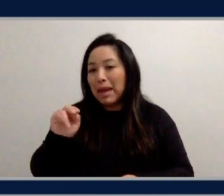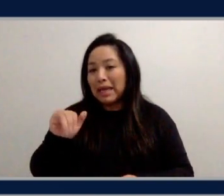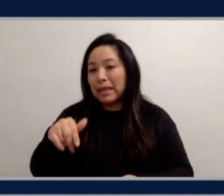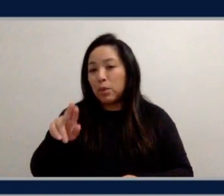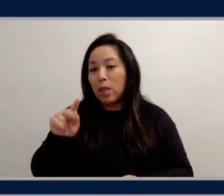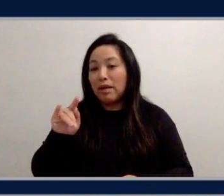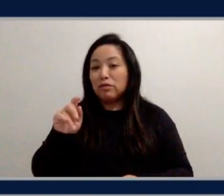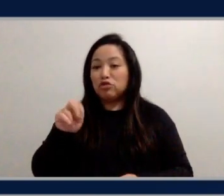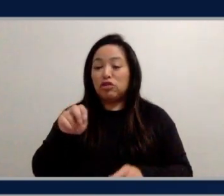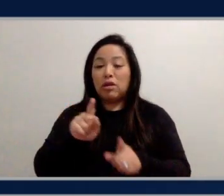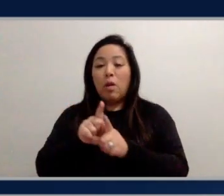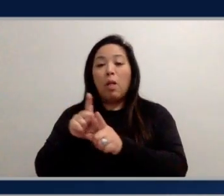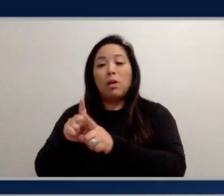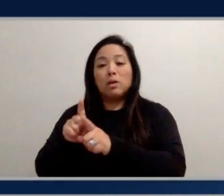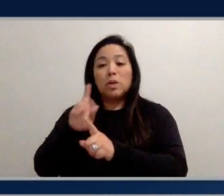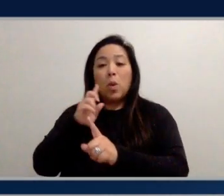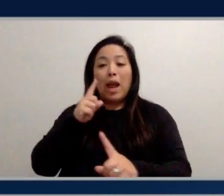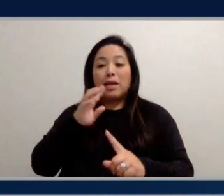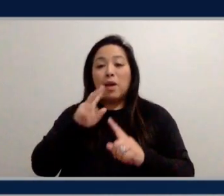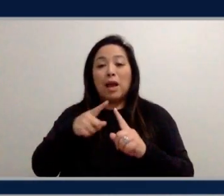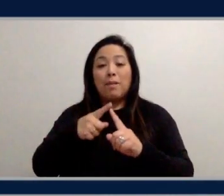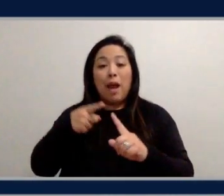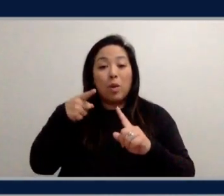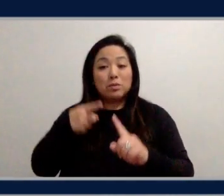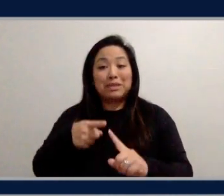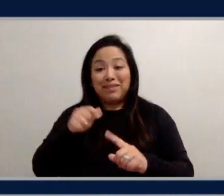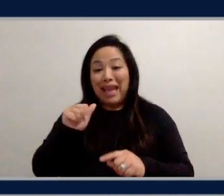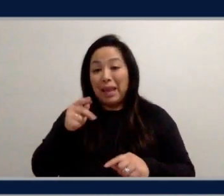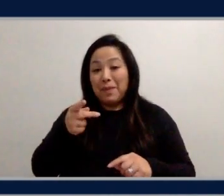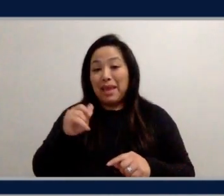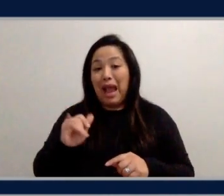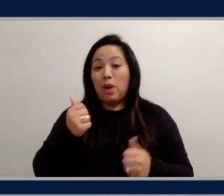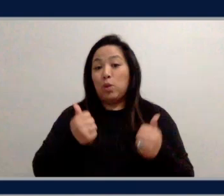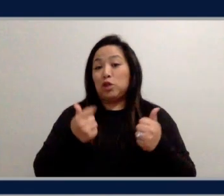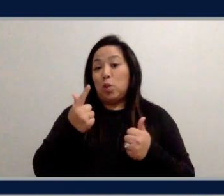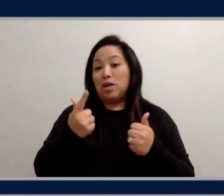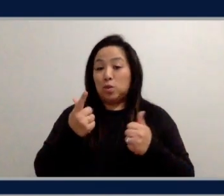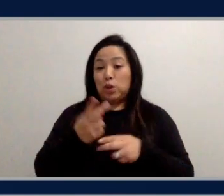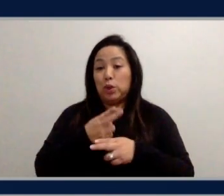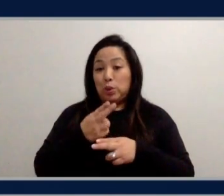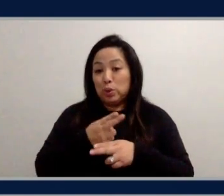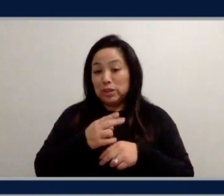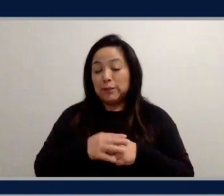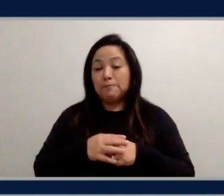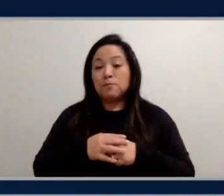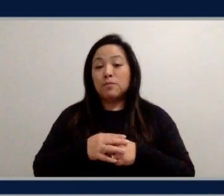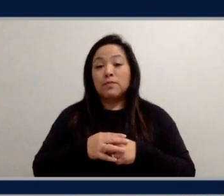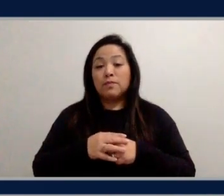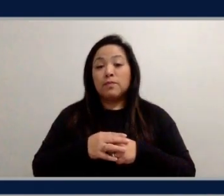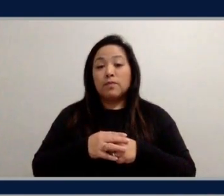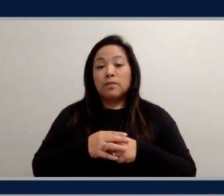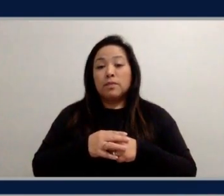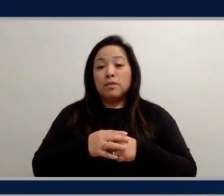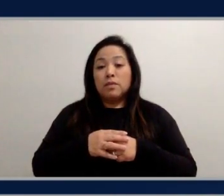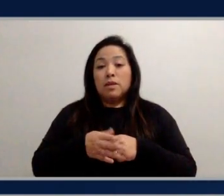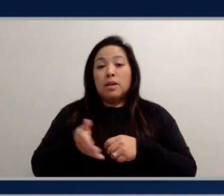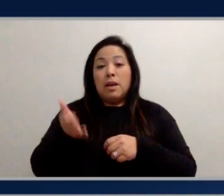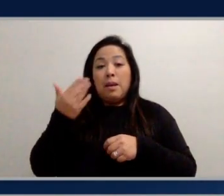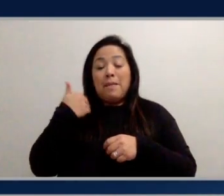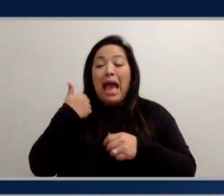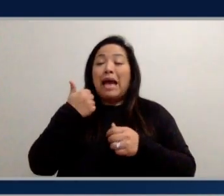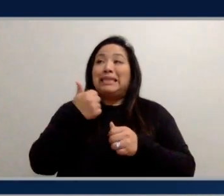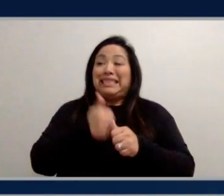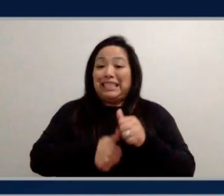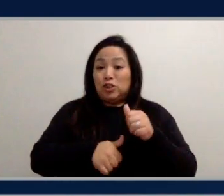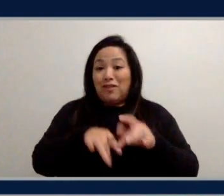the way to which specific APIs were called. And, if in the past you had to go in each and every finding and dive deeper